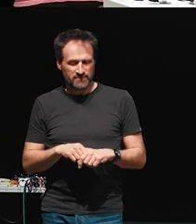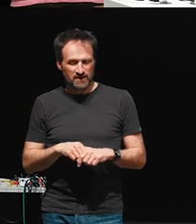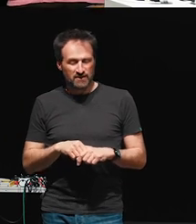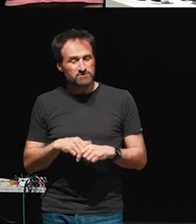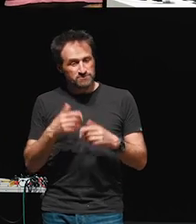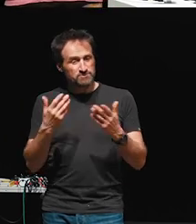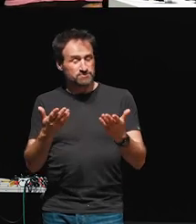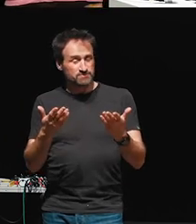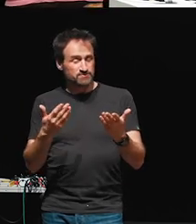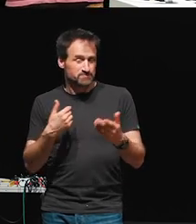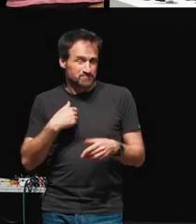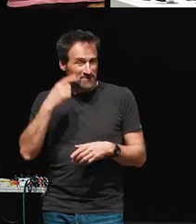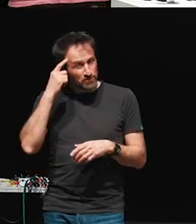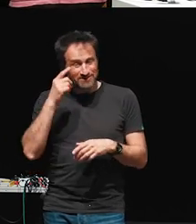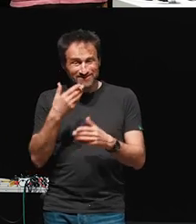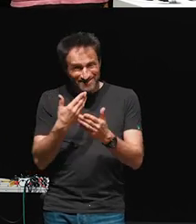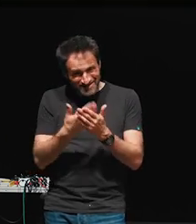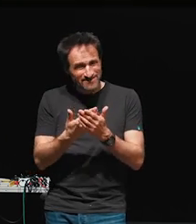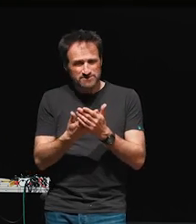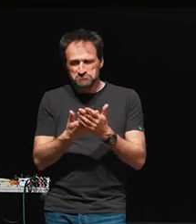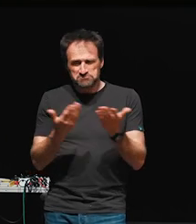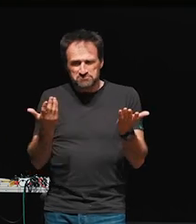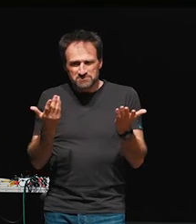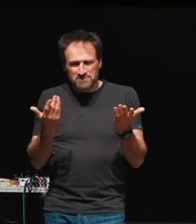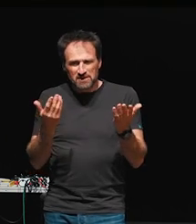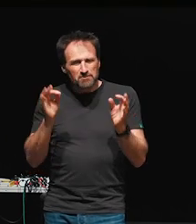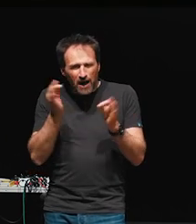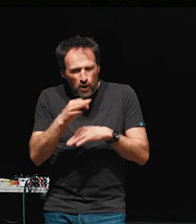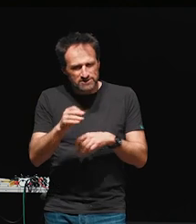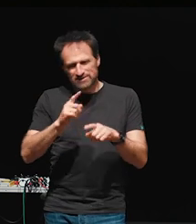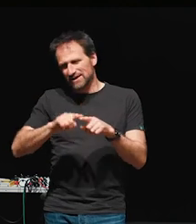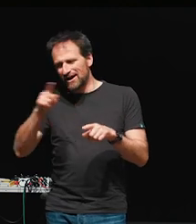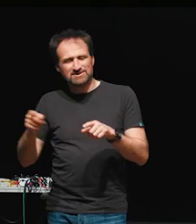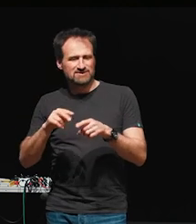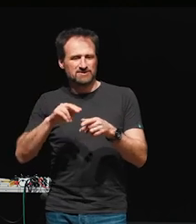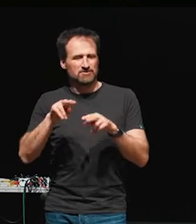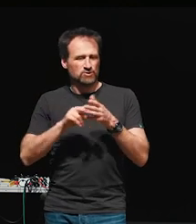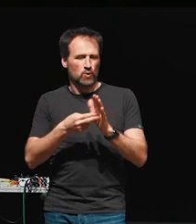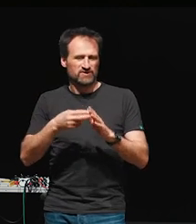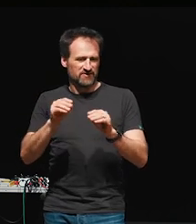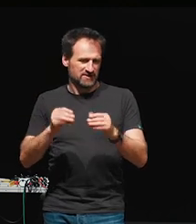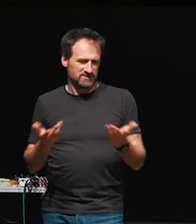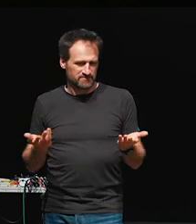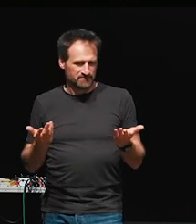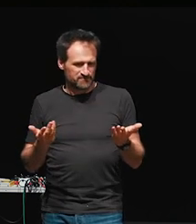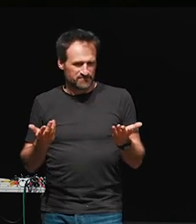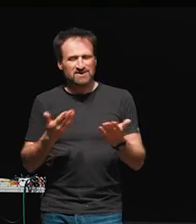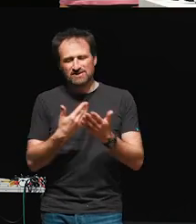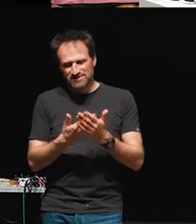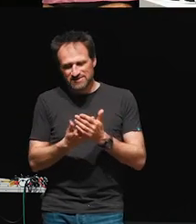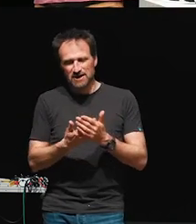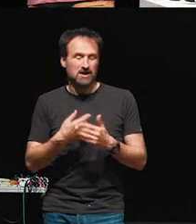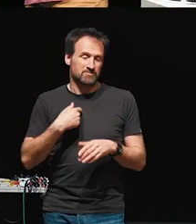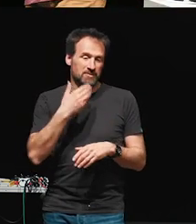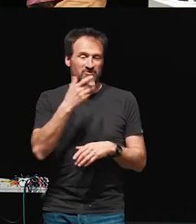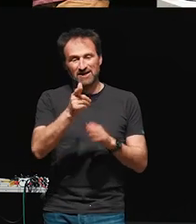like, I think there's no reason to even try to use the other method. And so I would highly recommend you check out this library called Workerize